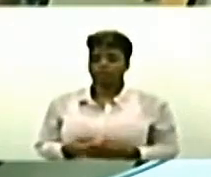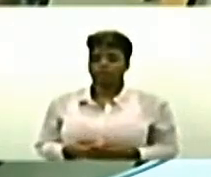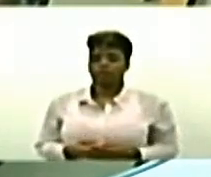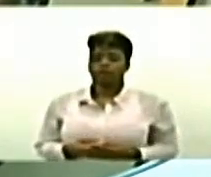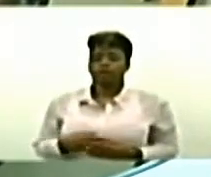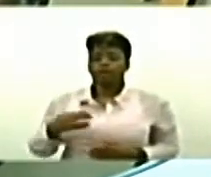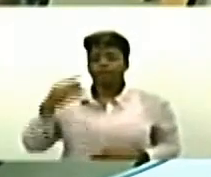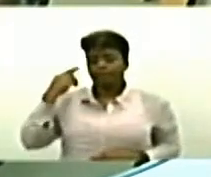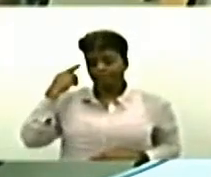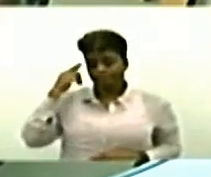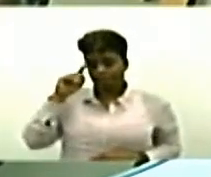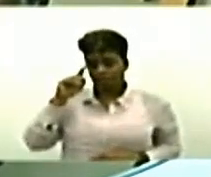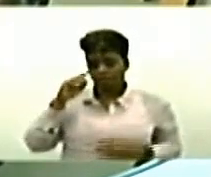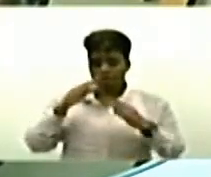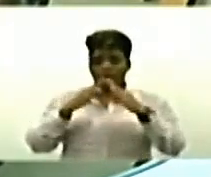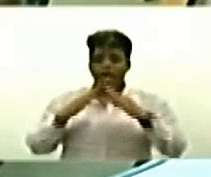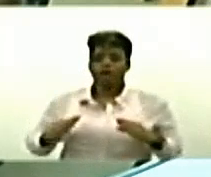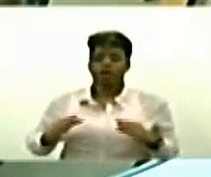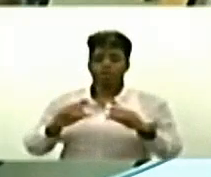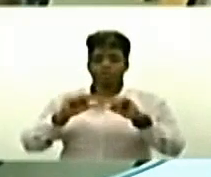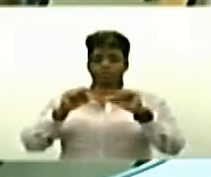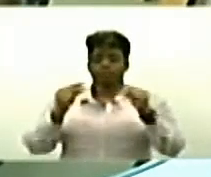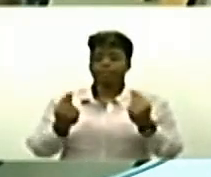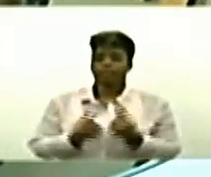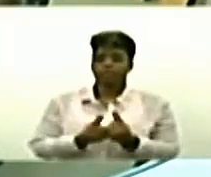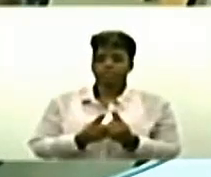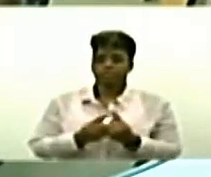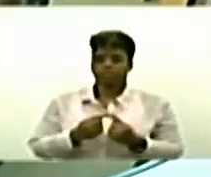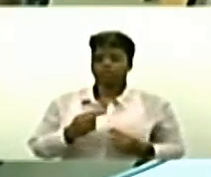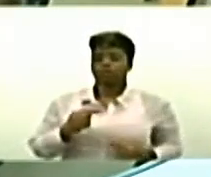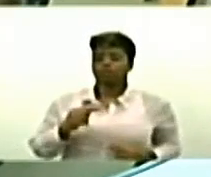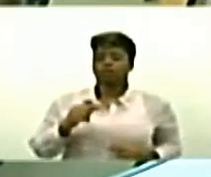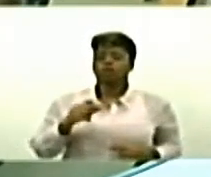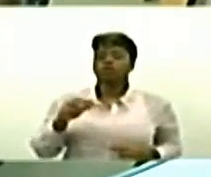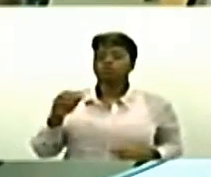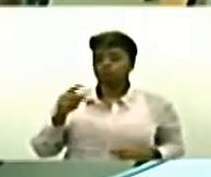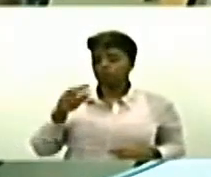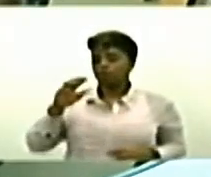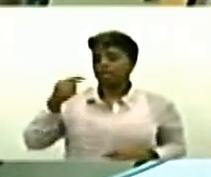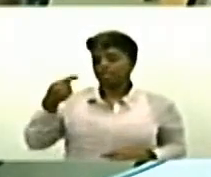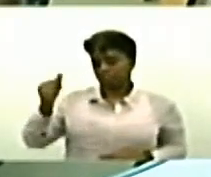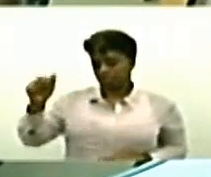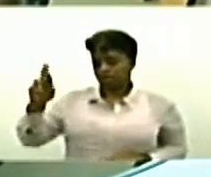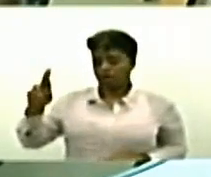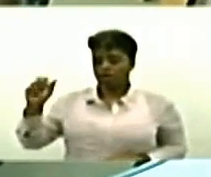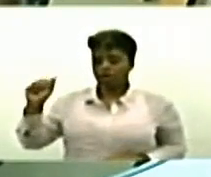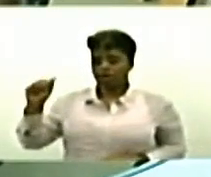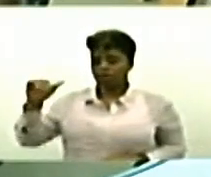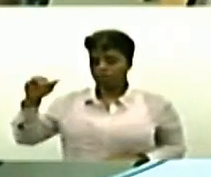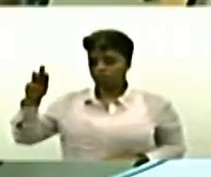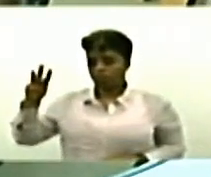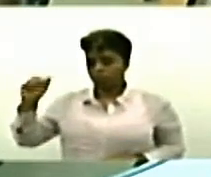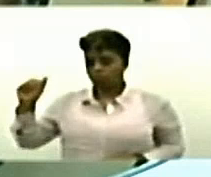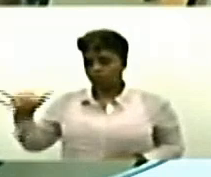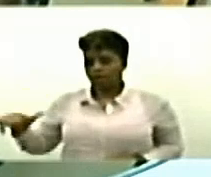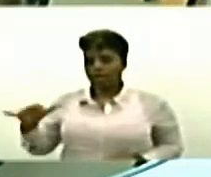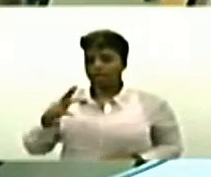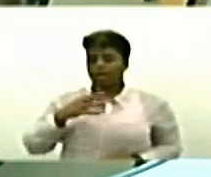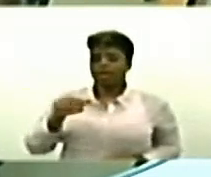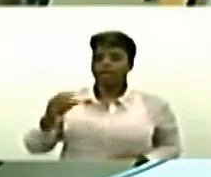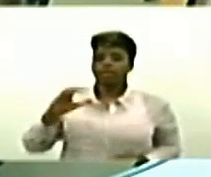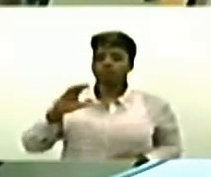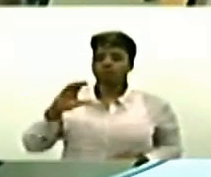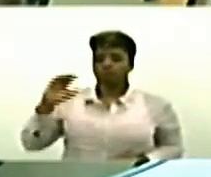appointed to the House Committee are the Honourable Winston Garraway and the Honourable Christopher Diali.